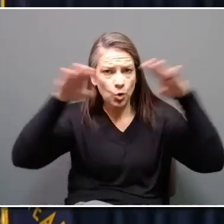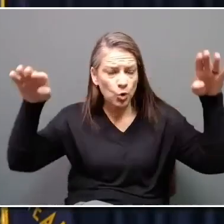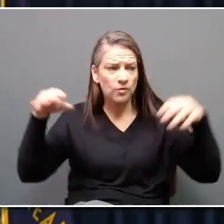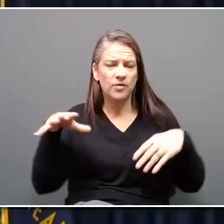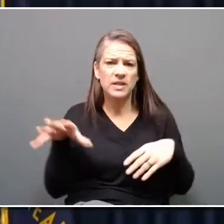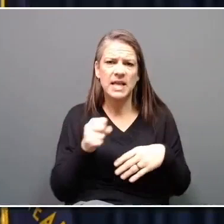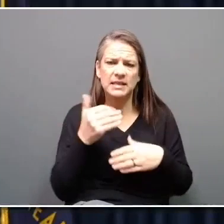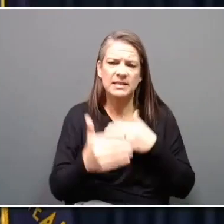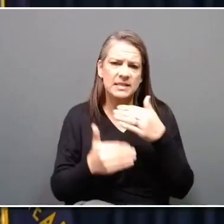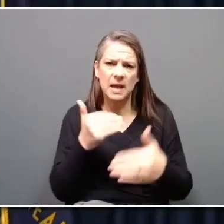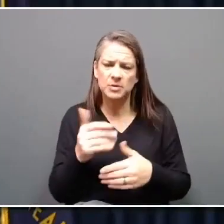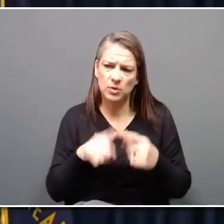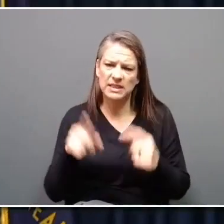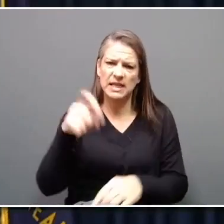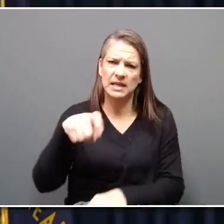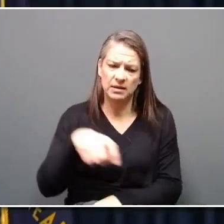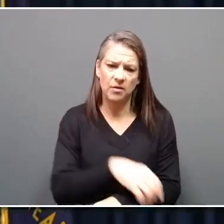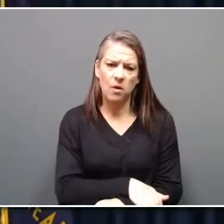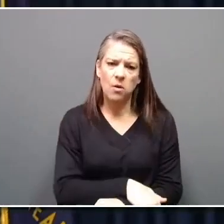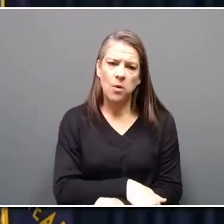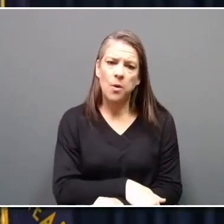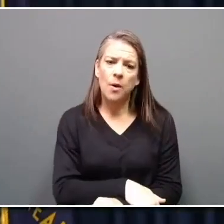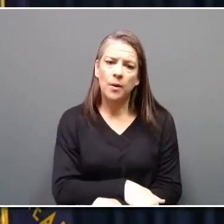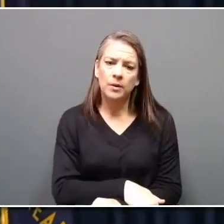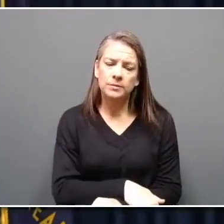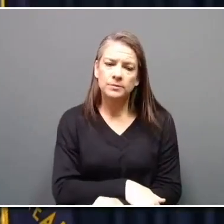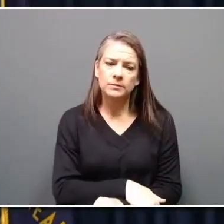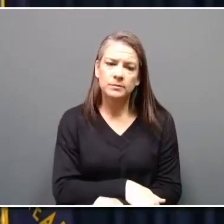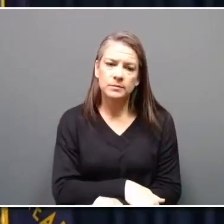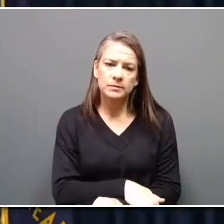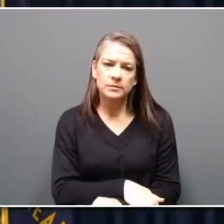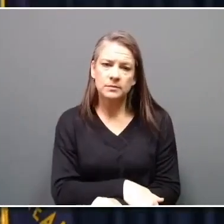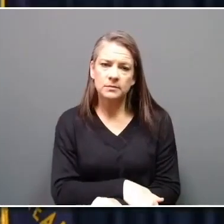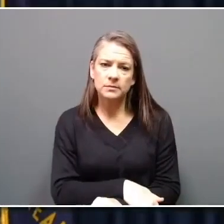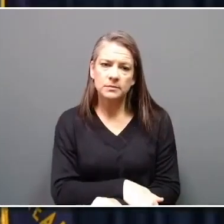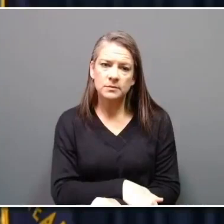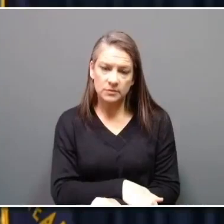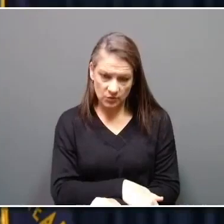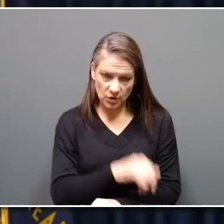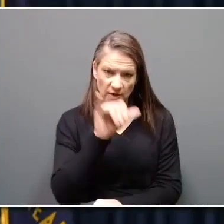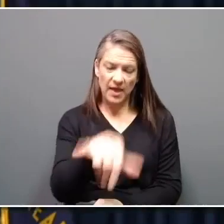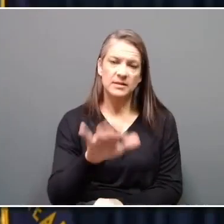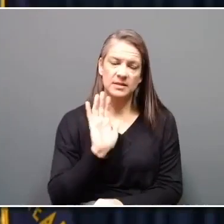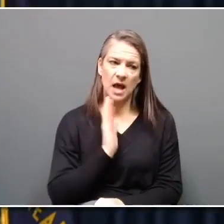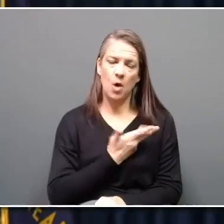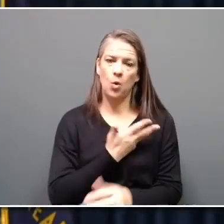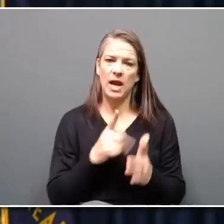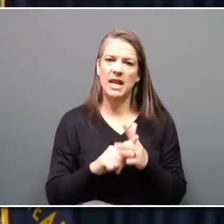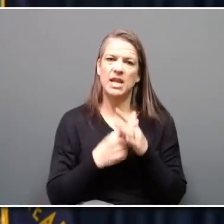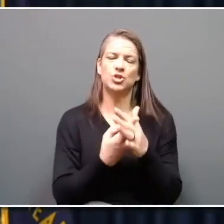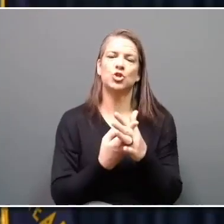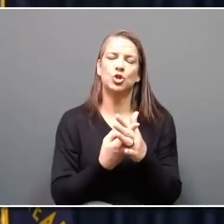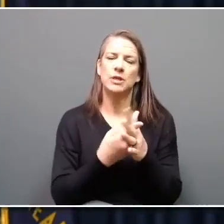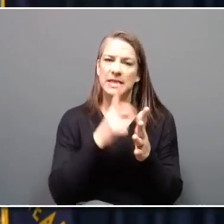needed as we move forward. So that is our initial deep dive into the budget.